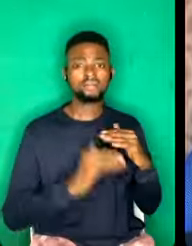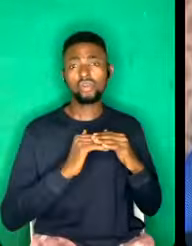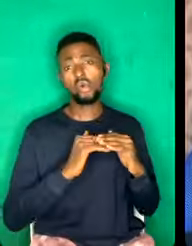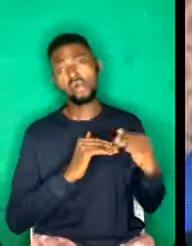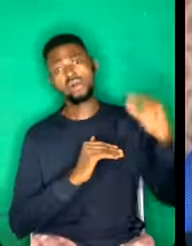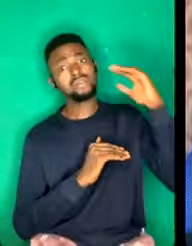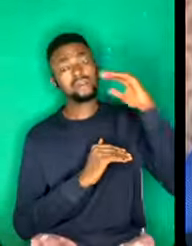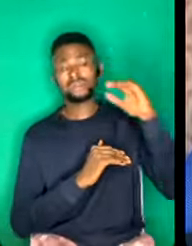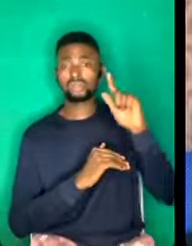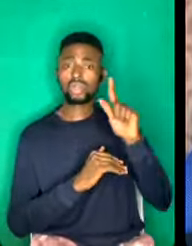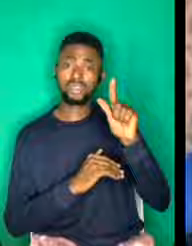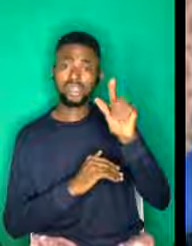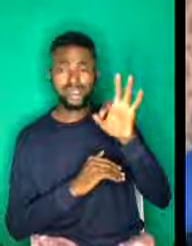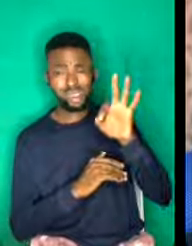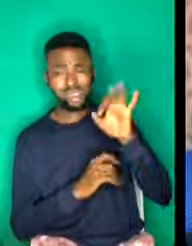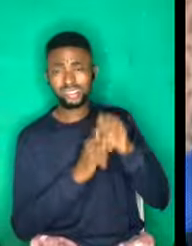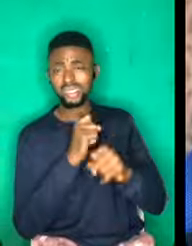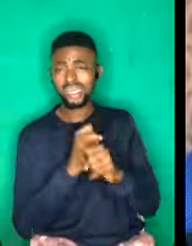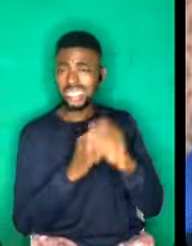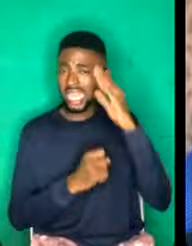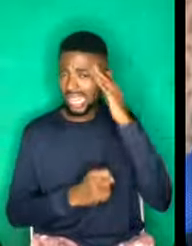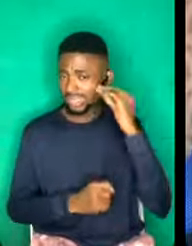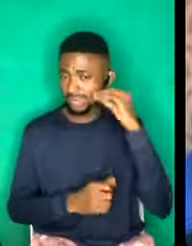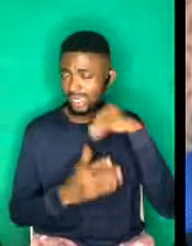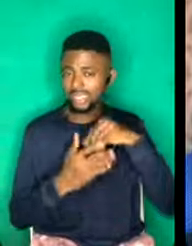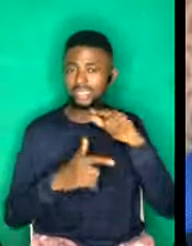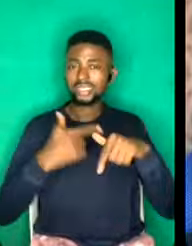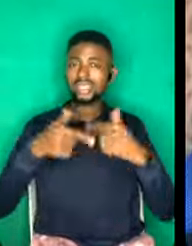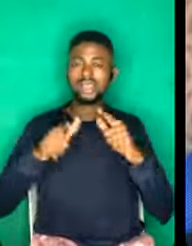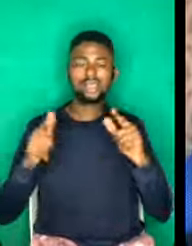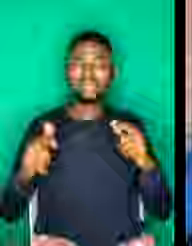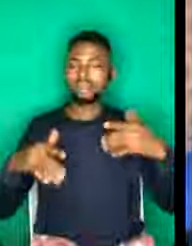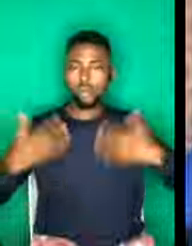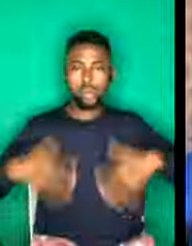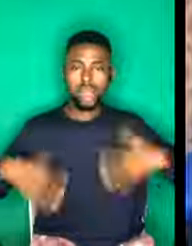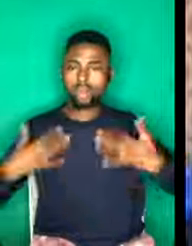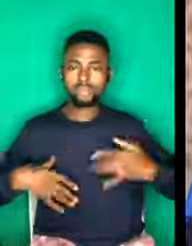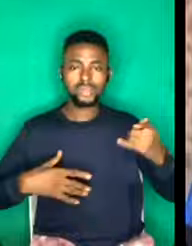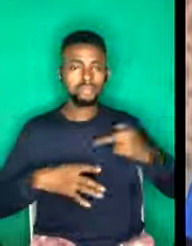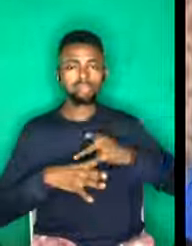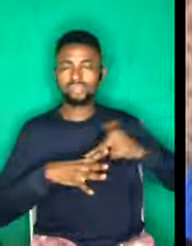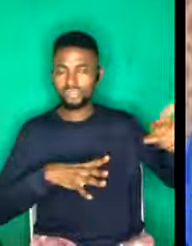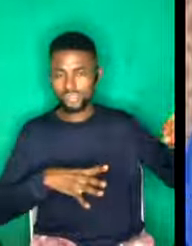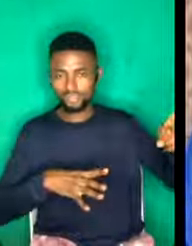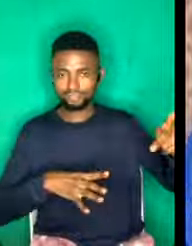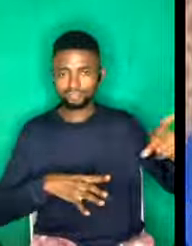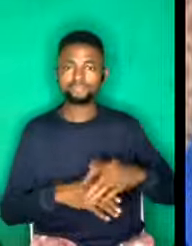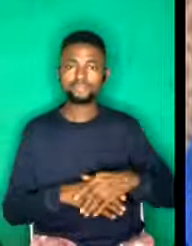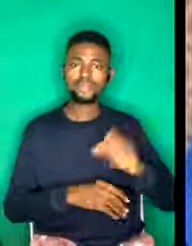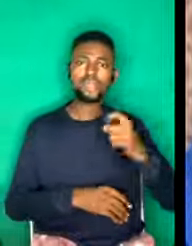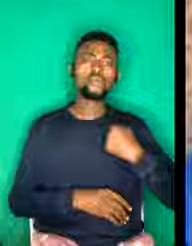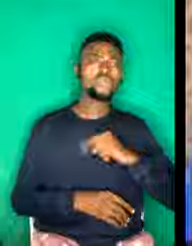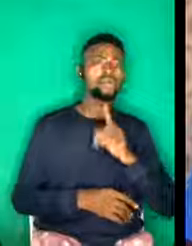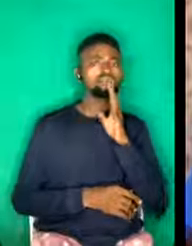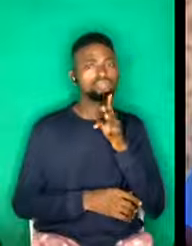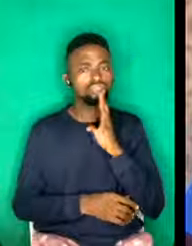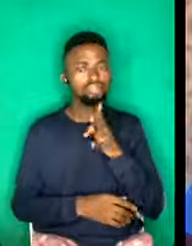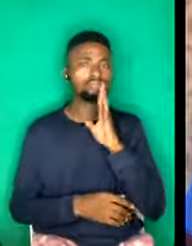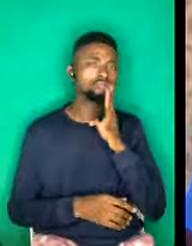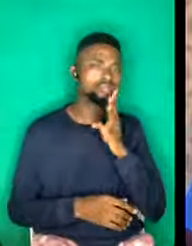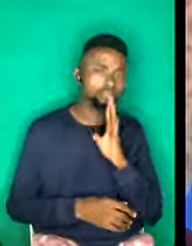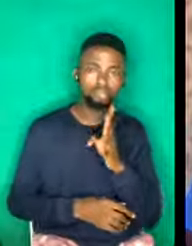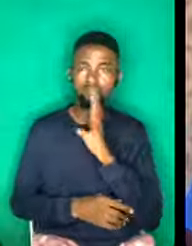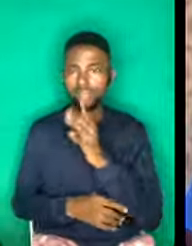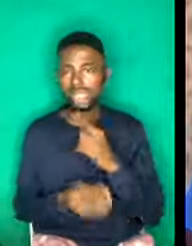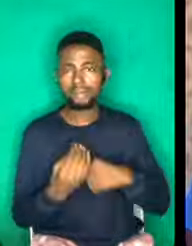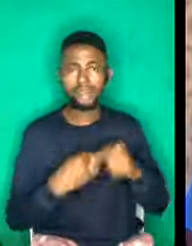worth of experience in sign language, a professional at that. And we've been talking about the sign